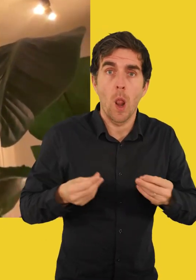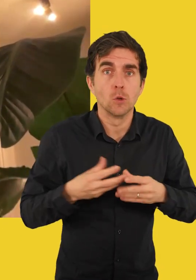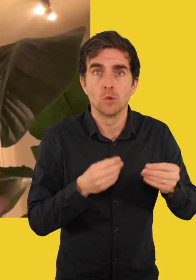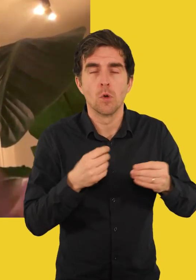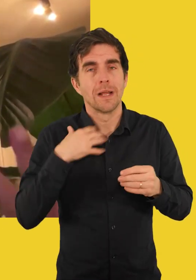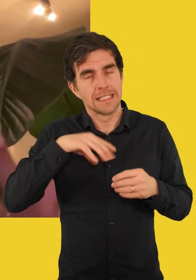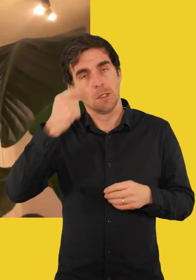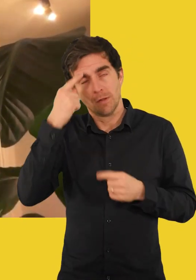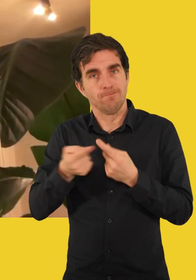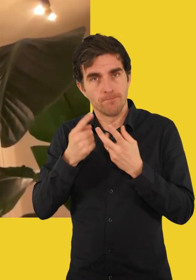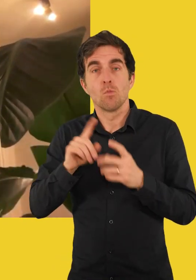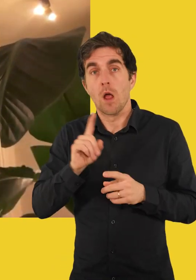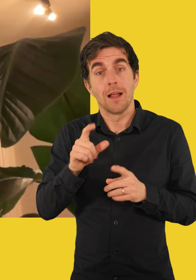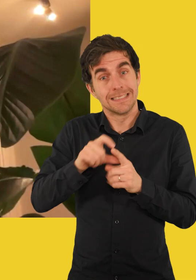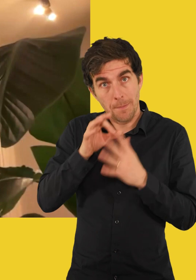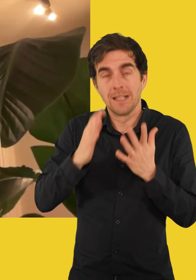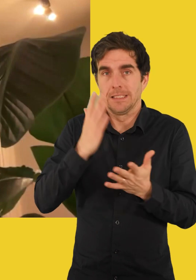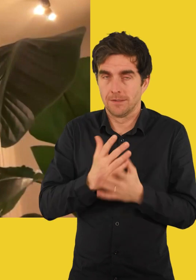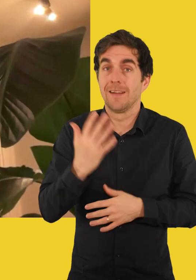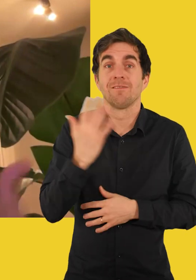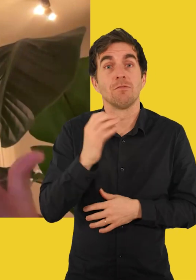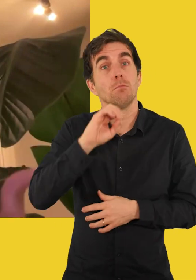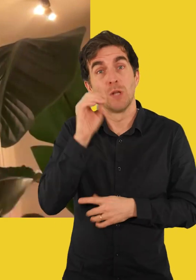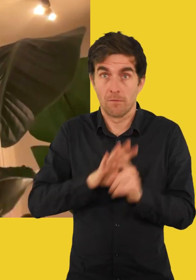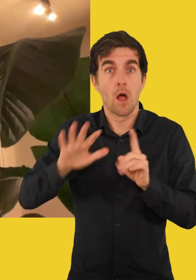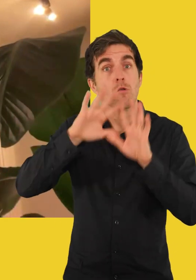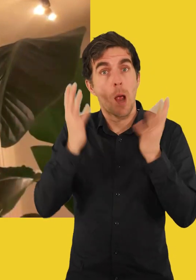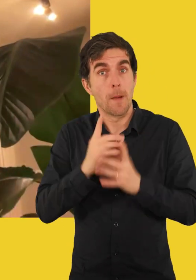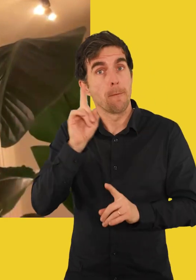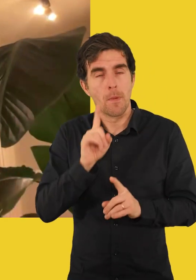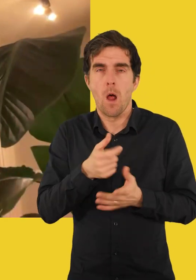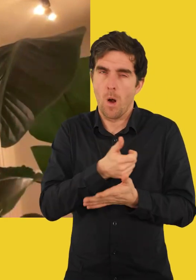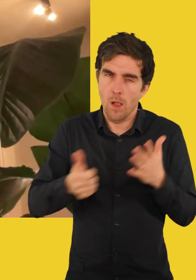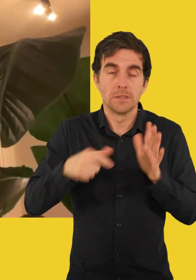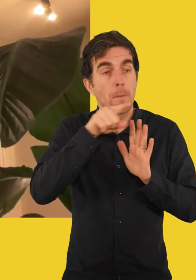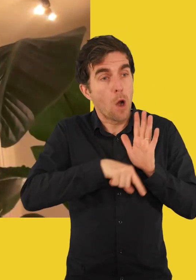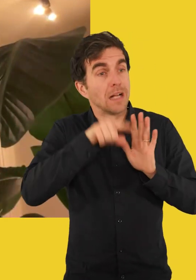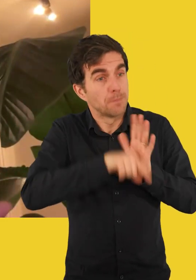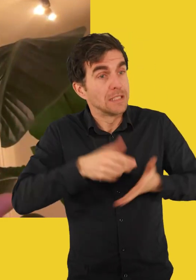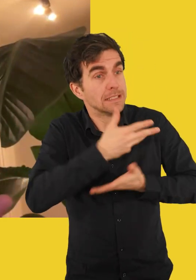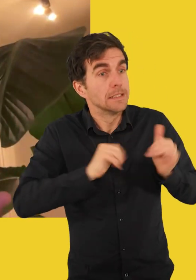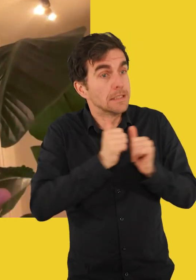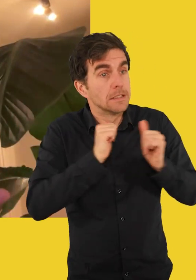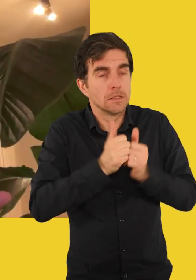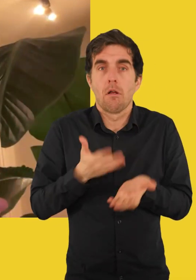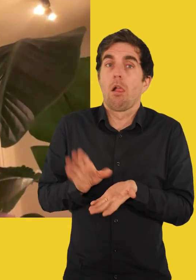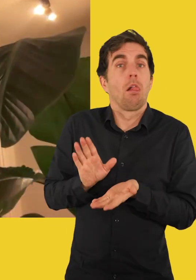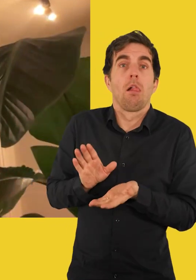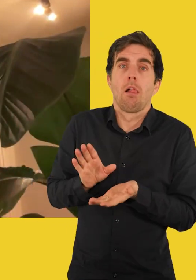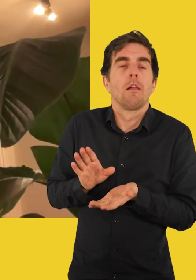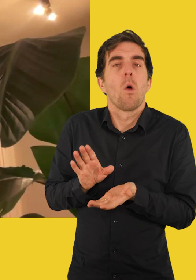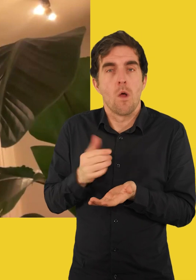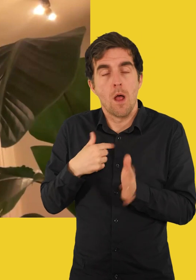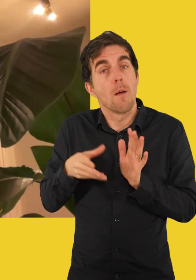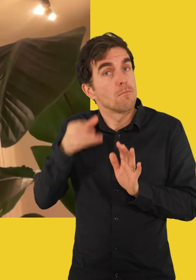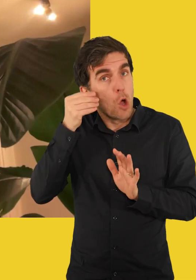that disabled people, who make up 15% of the global population, are often left out of policy decisions. And